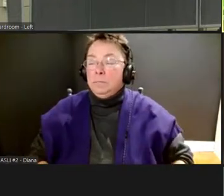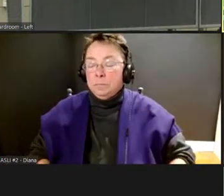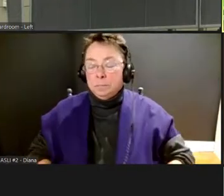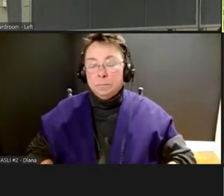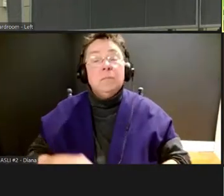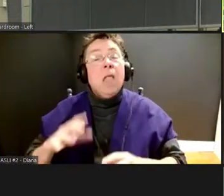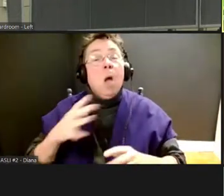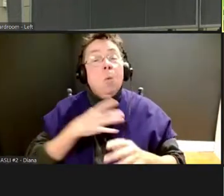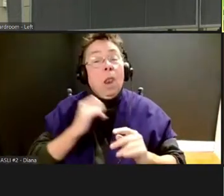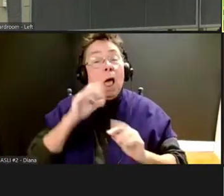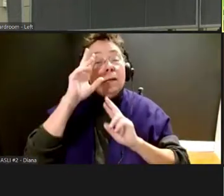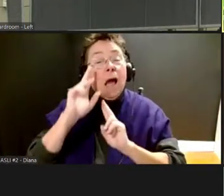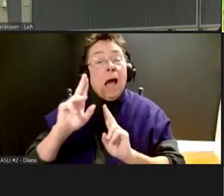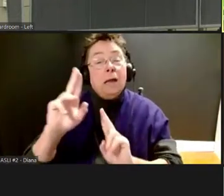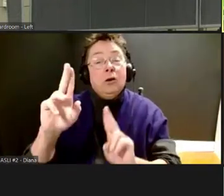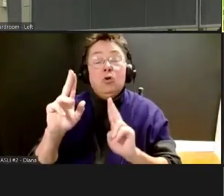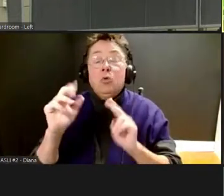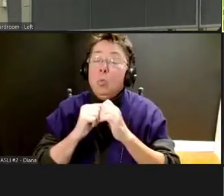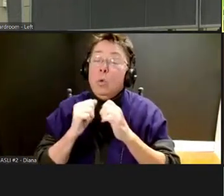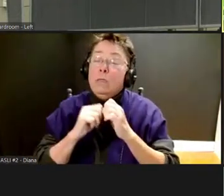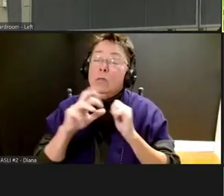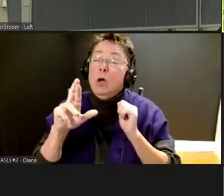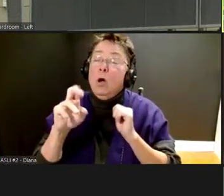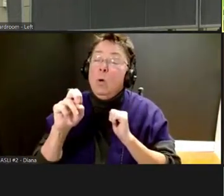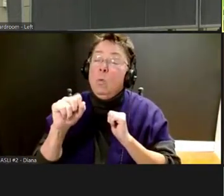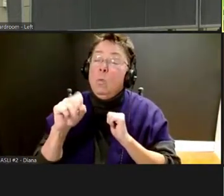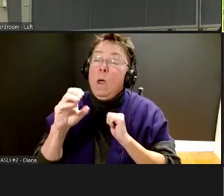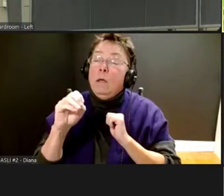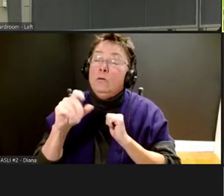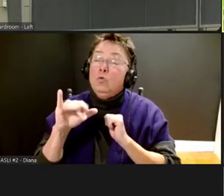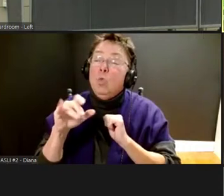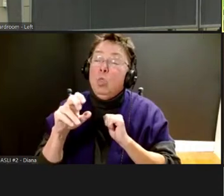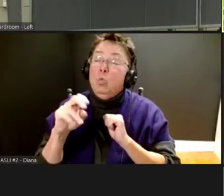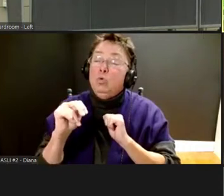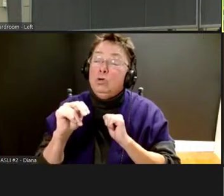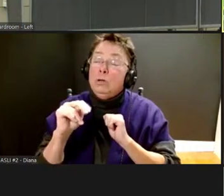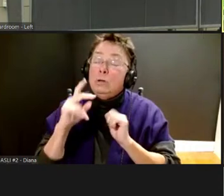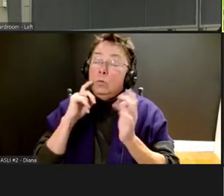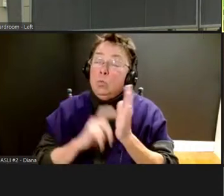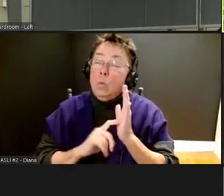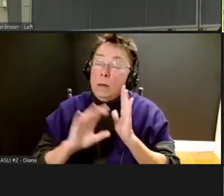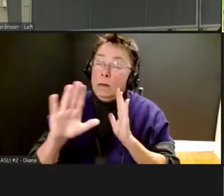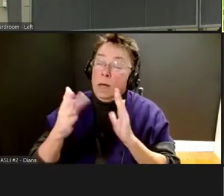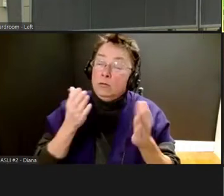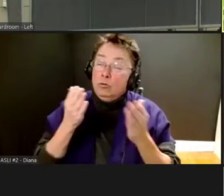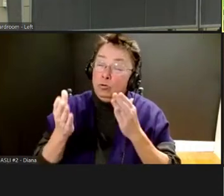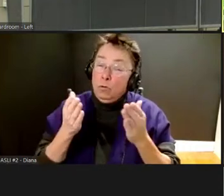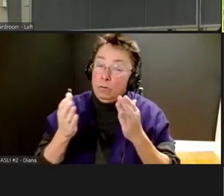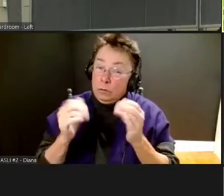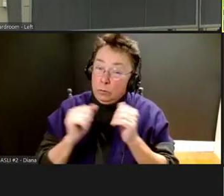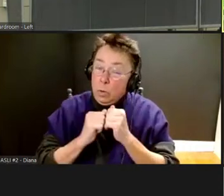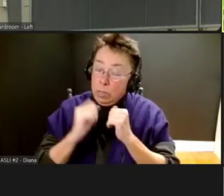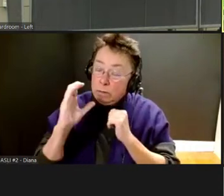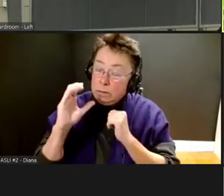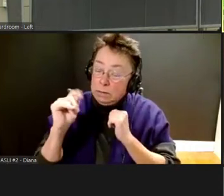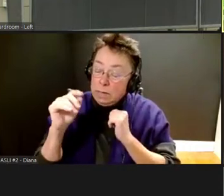We'd like to honor you with a resolution in recognition of your service to CTA.